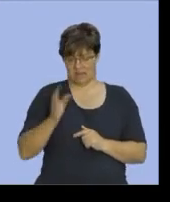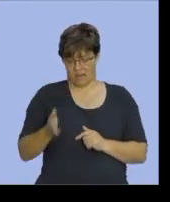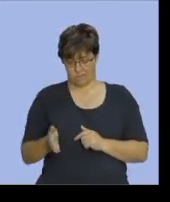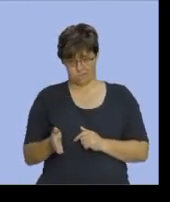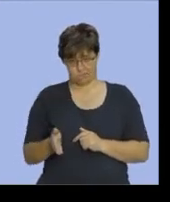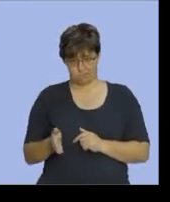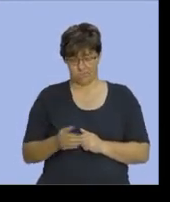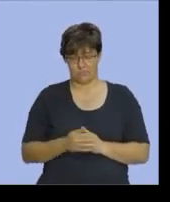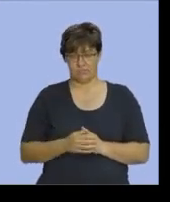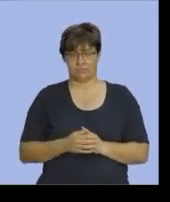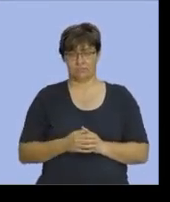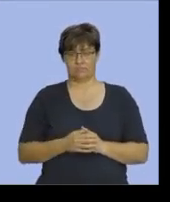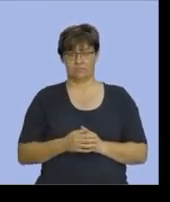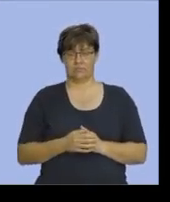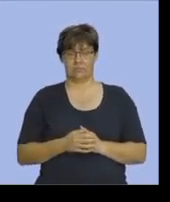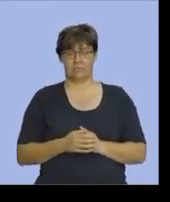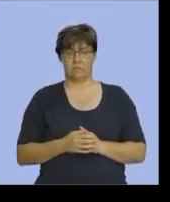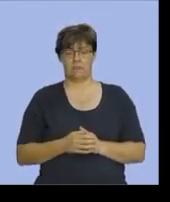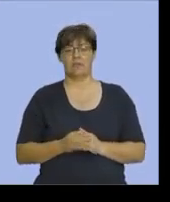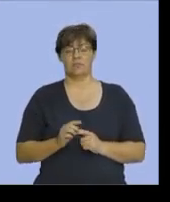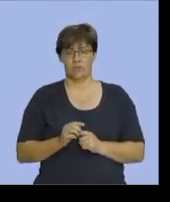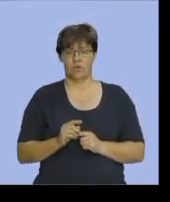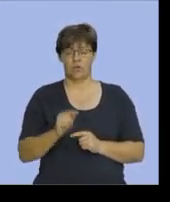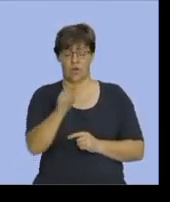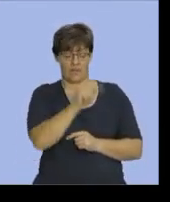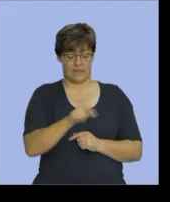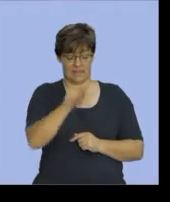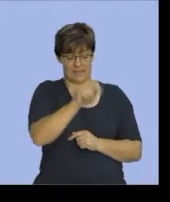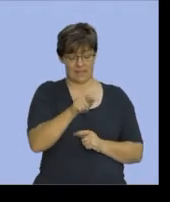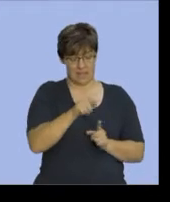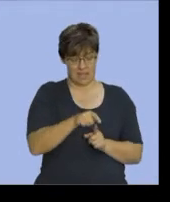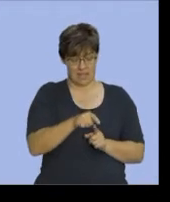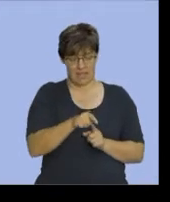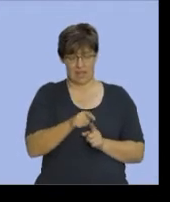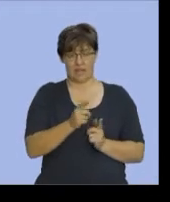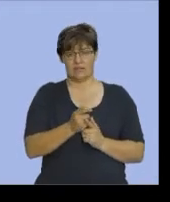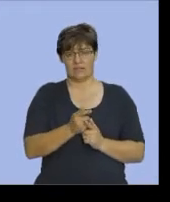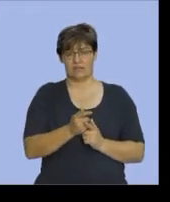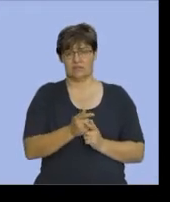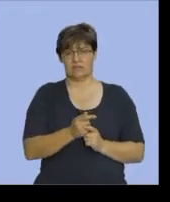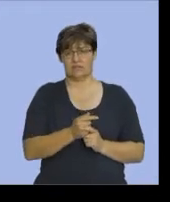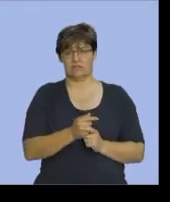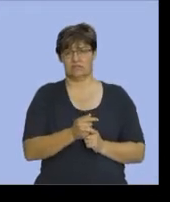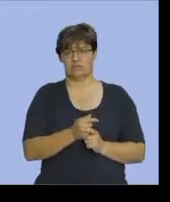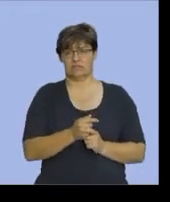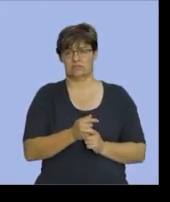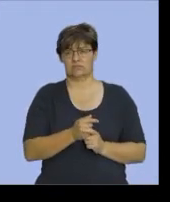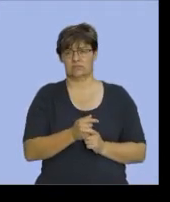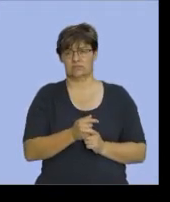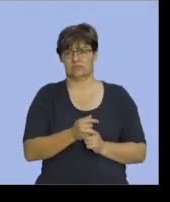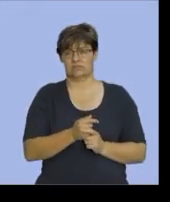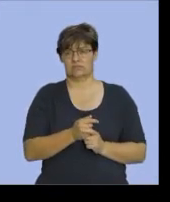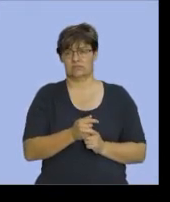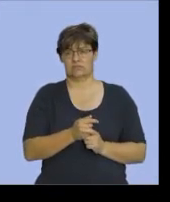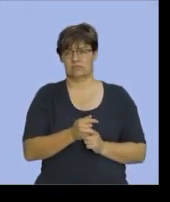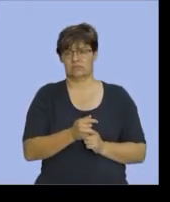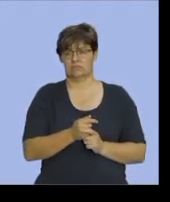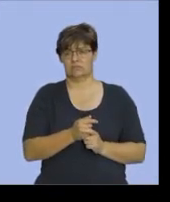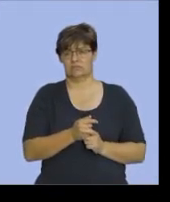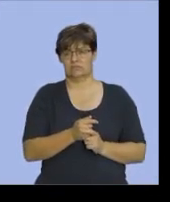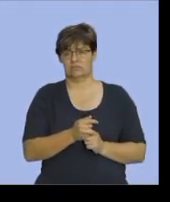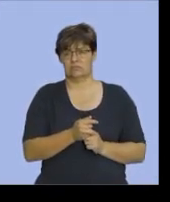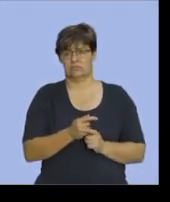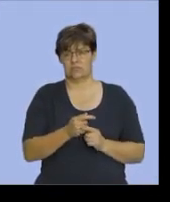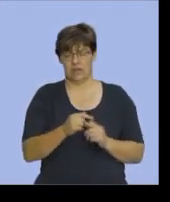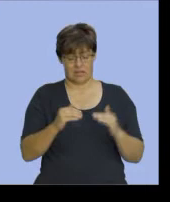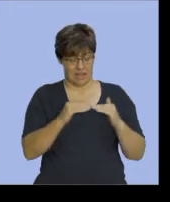the line like that. So for me to measure the angle theta, it is between, let me just try to use a different color here.